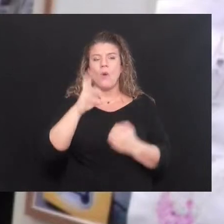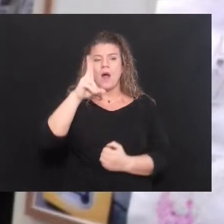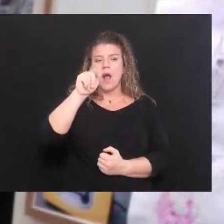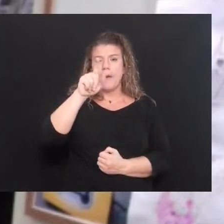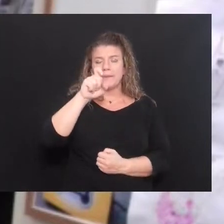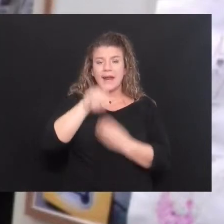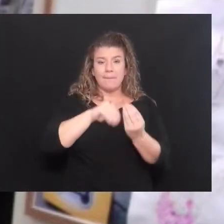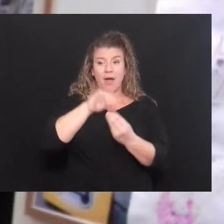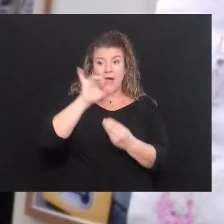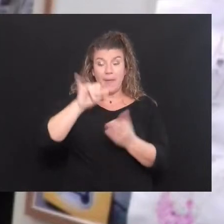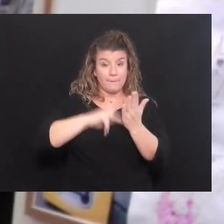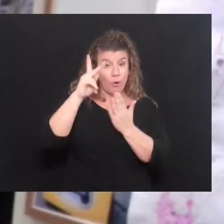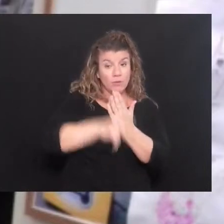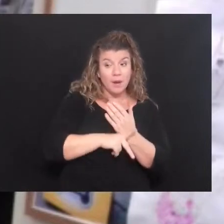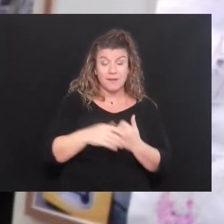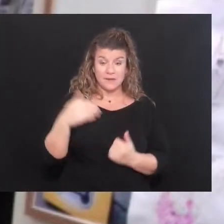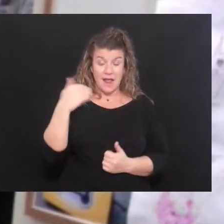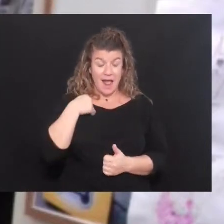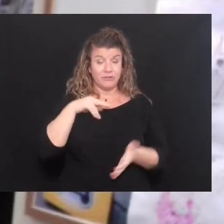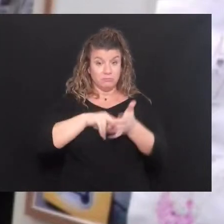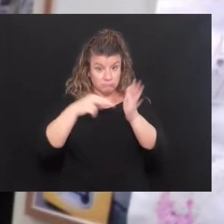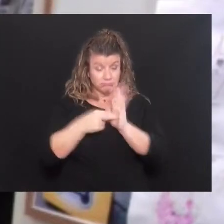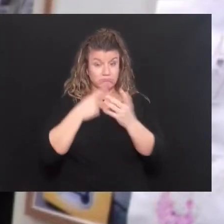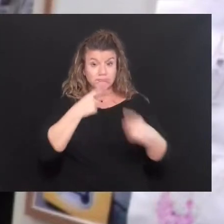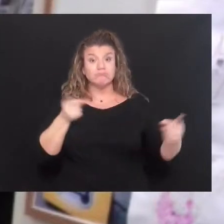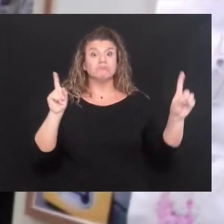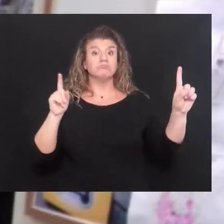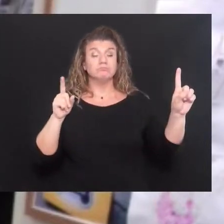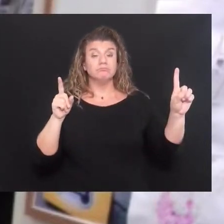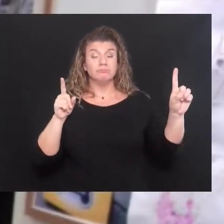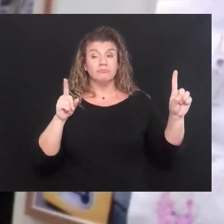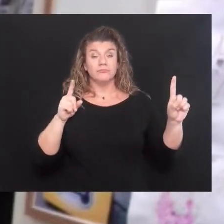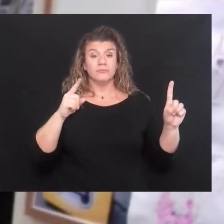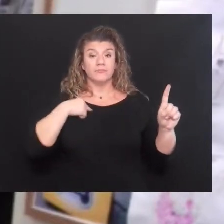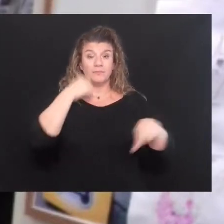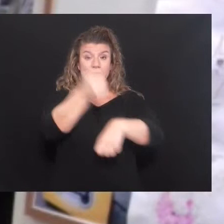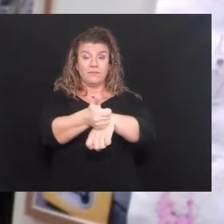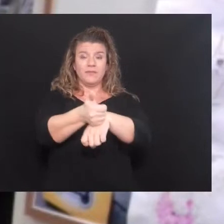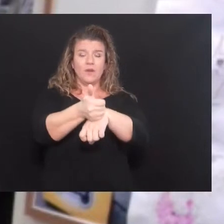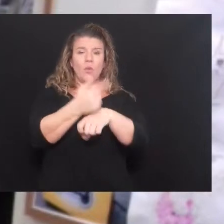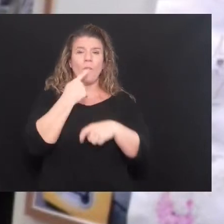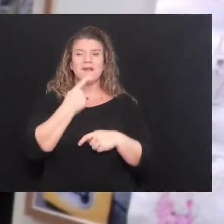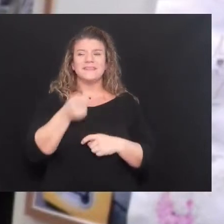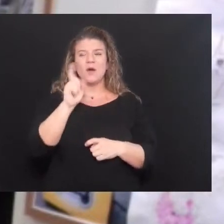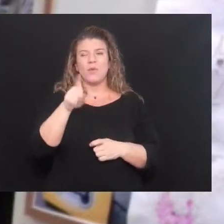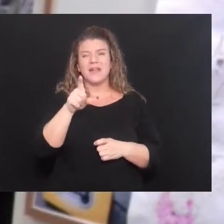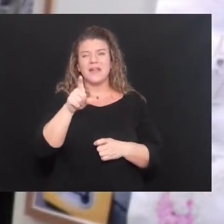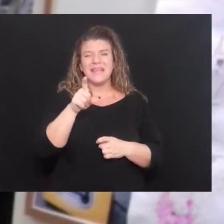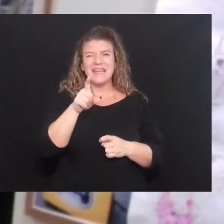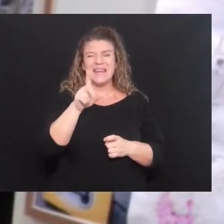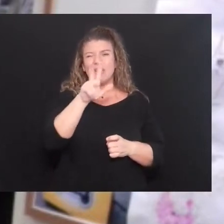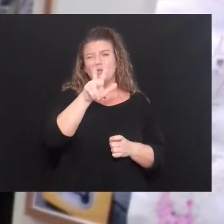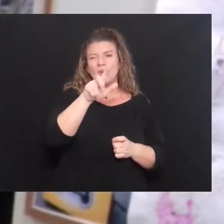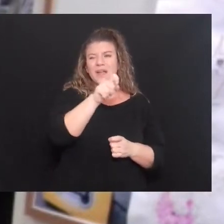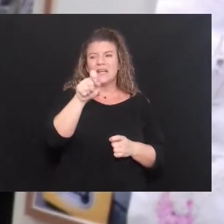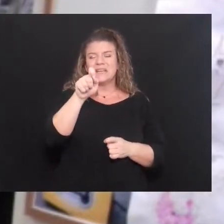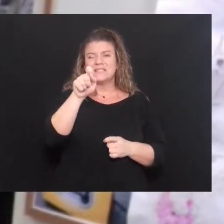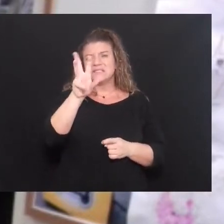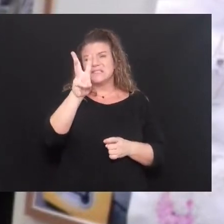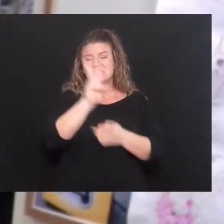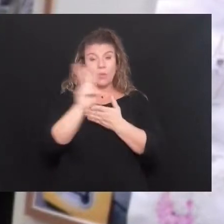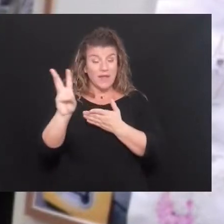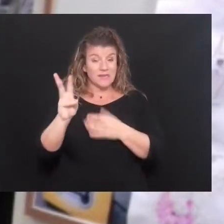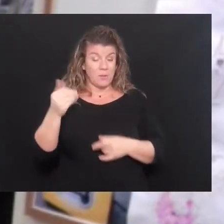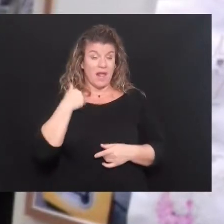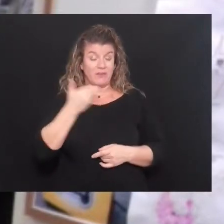program is going. Is it having the intended effect? When we put it in place, we said we thought we'd need it for 3 to 6 weeks. Do we